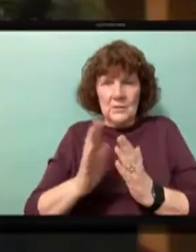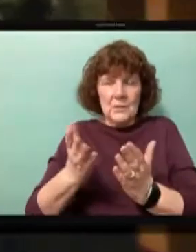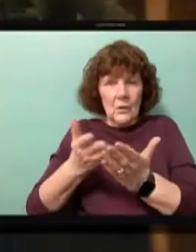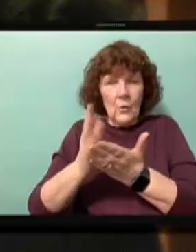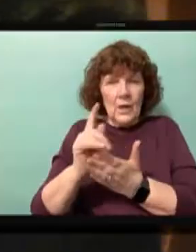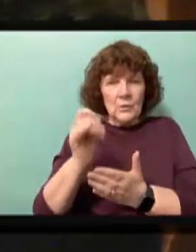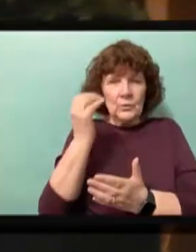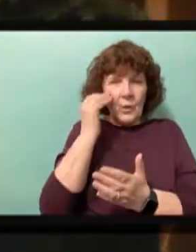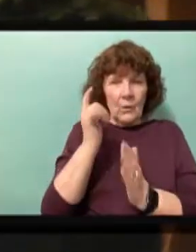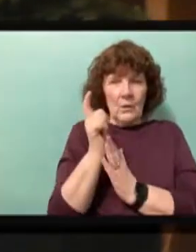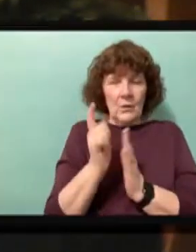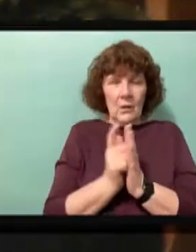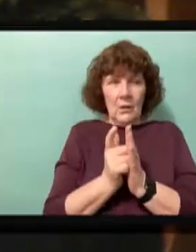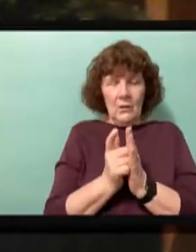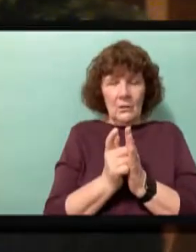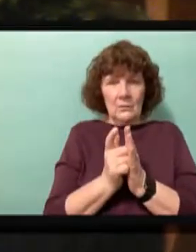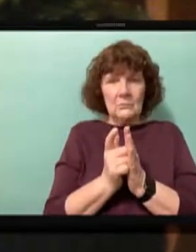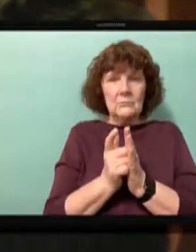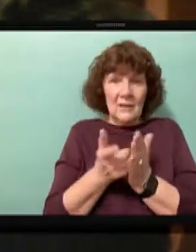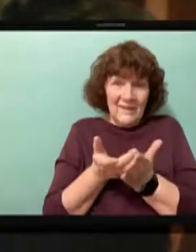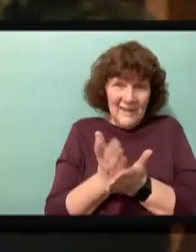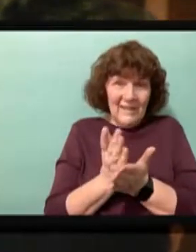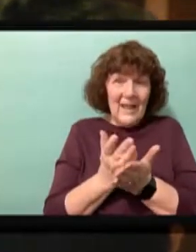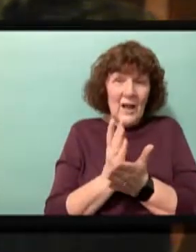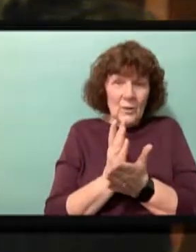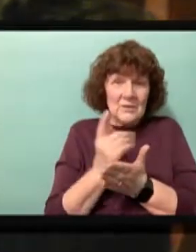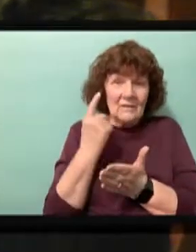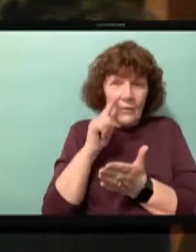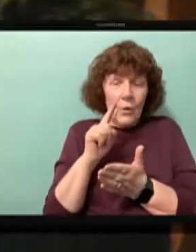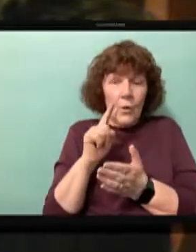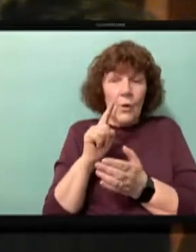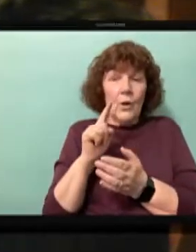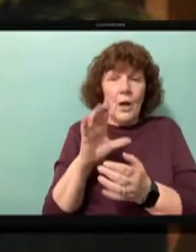allow for commercial requests